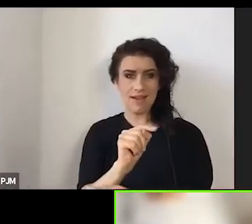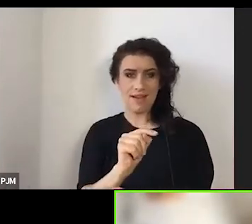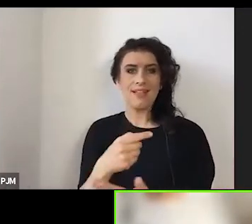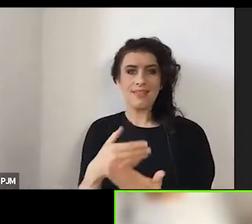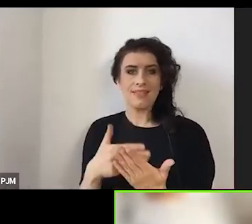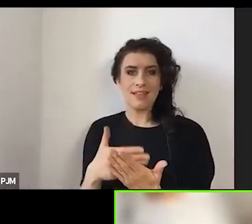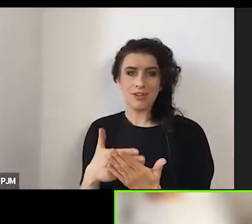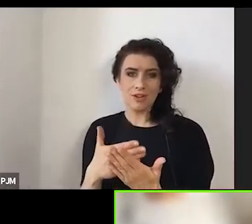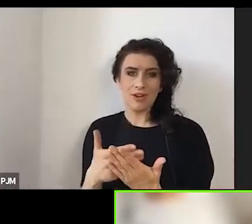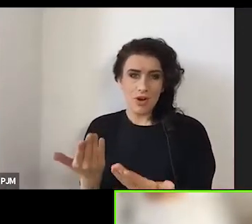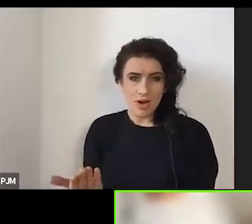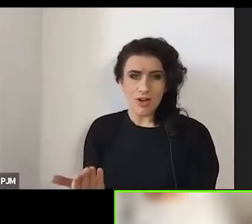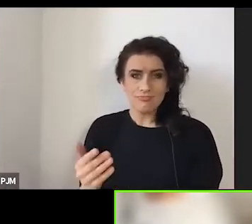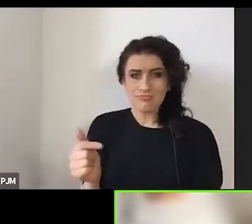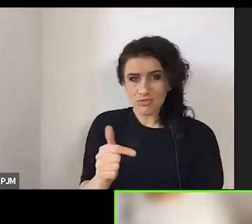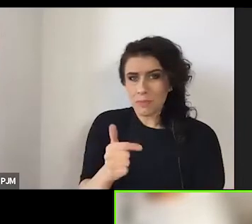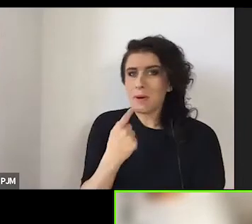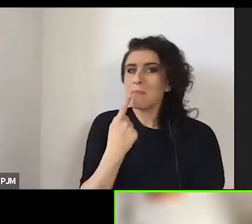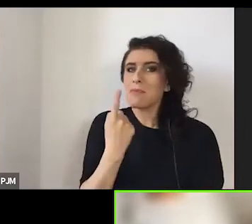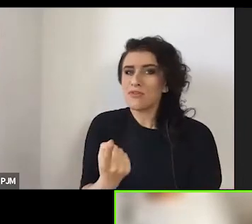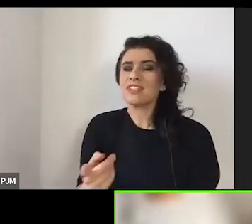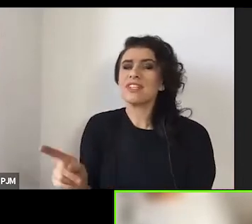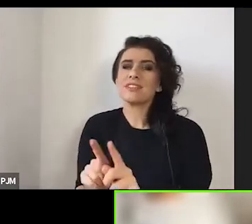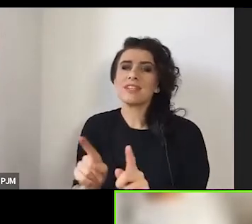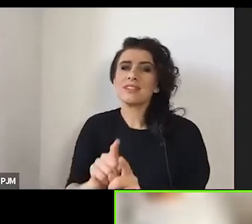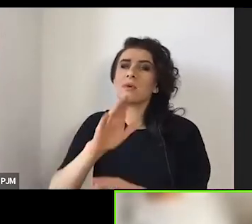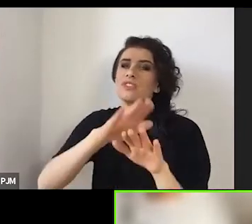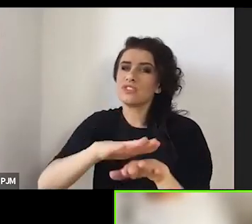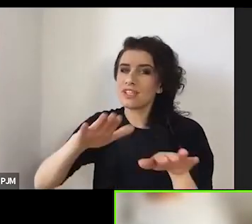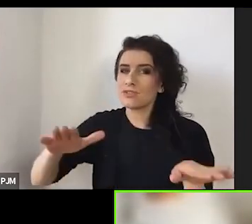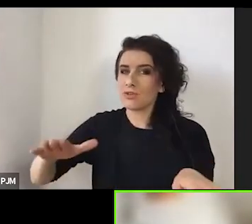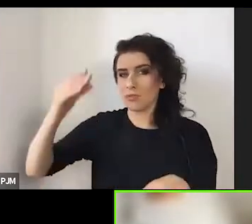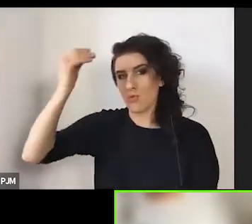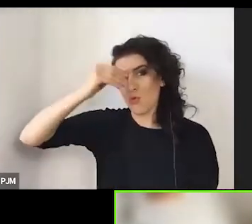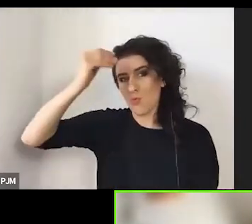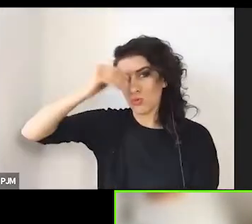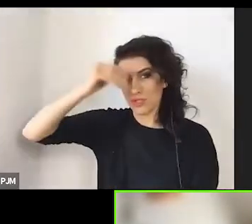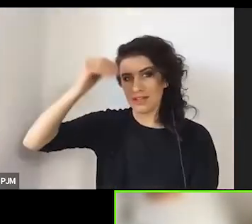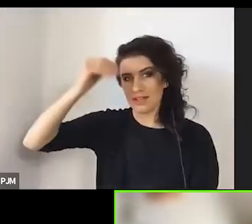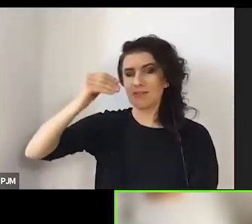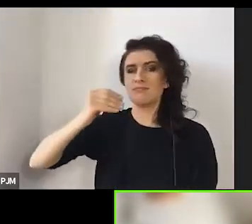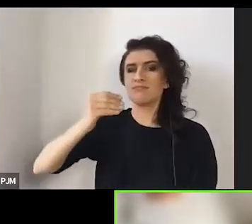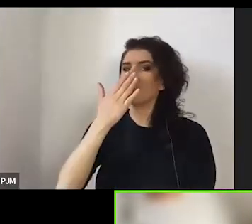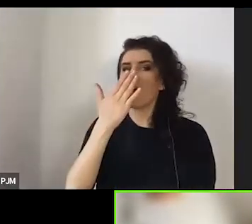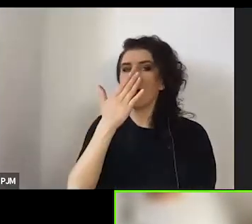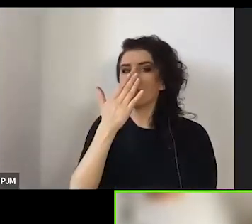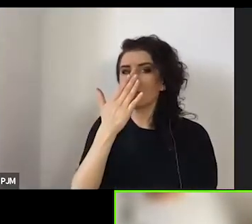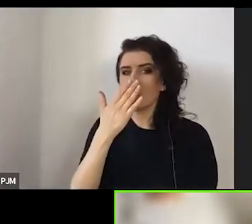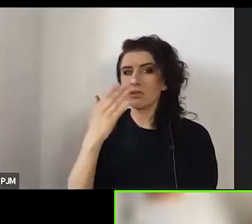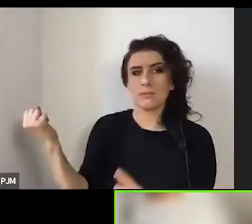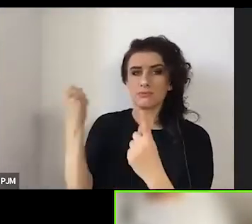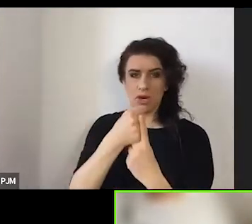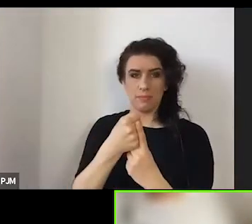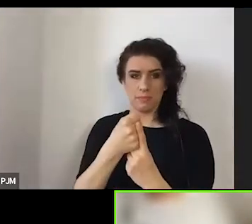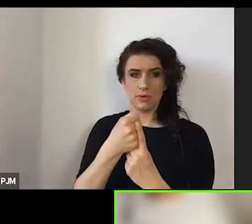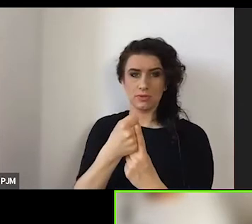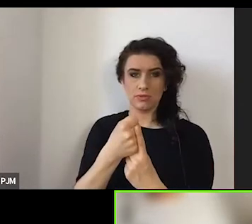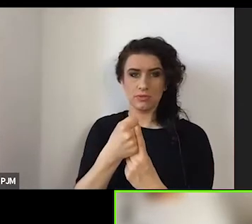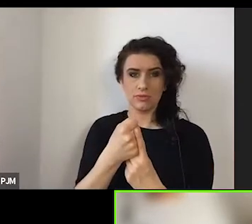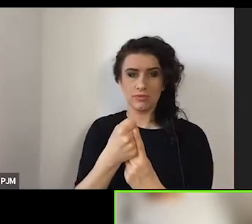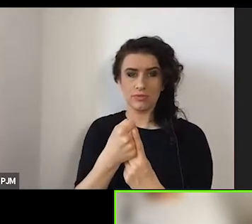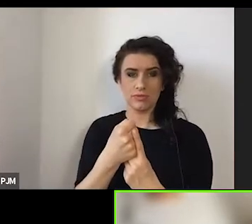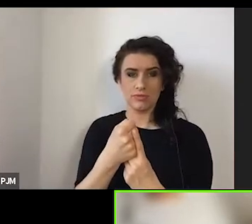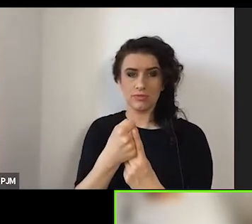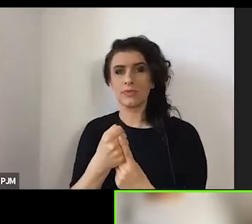kids what violence is, and we work on 4 different categories of violence: sexual